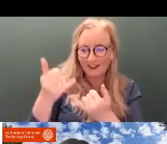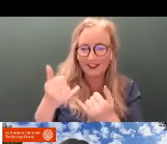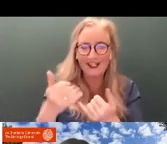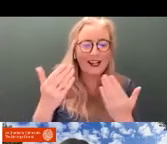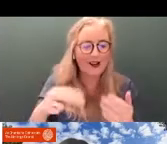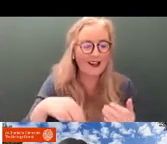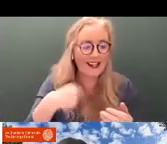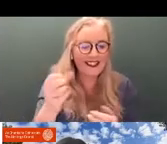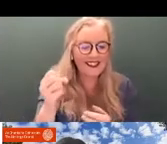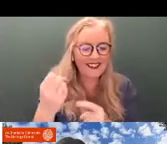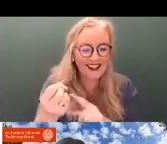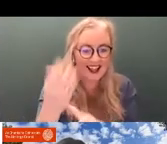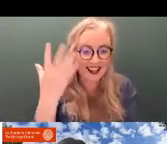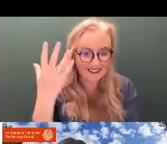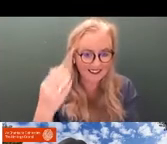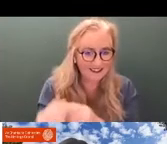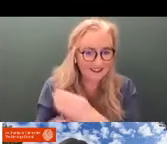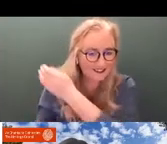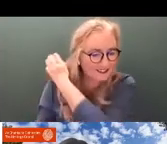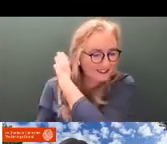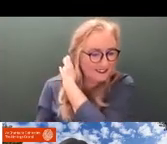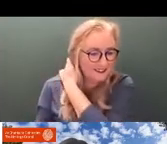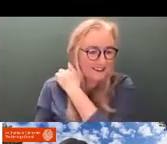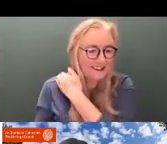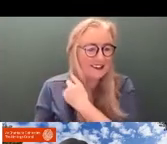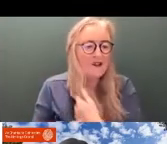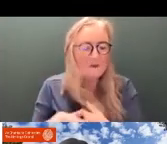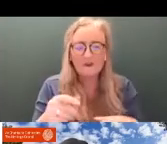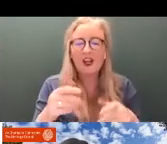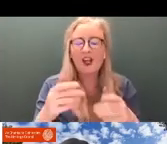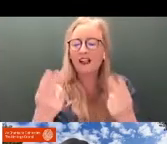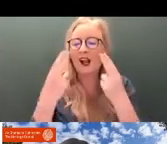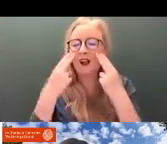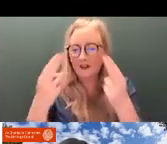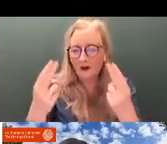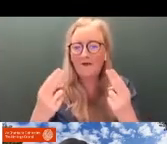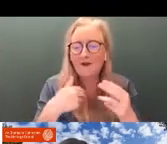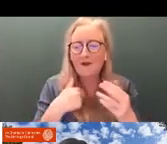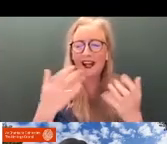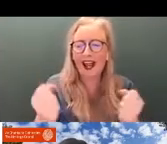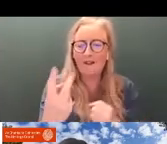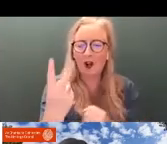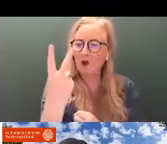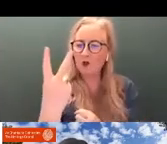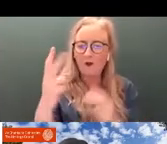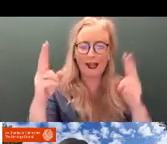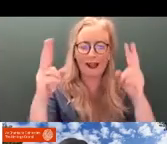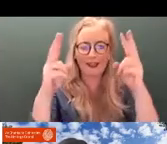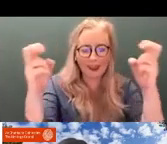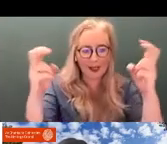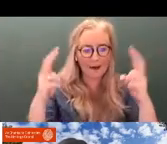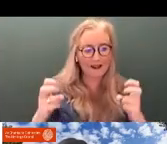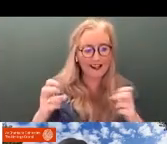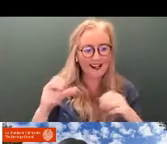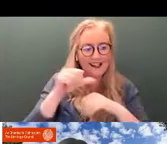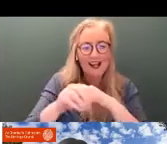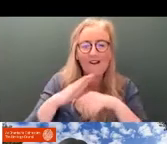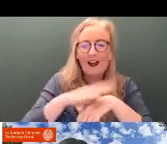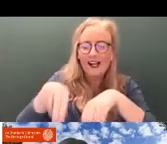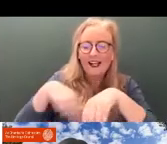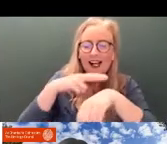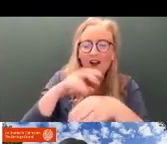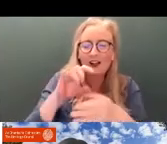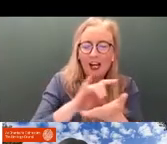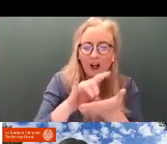the next slide. And then, as usual, we have our two themed days for National Heritage Week,